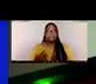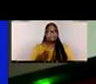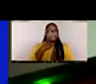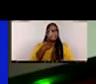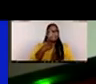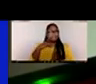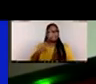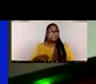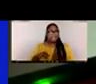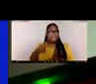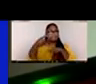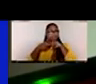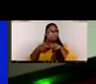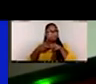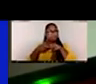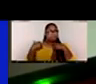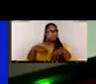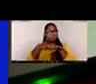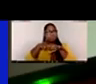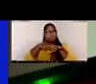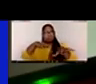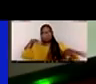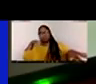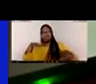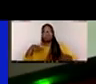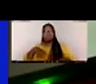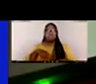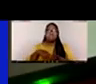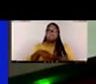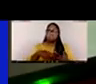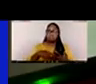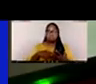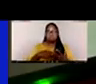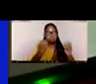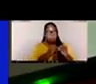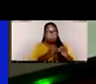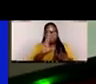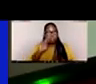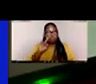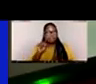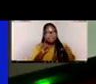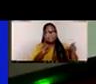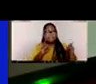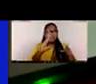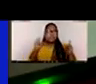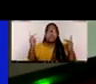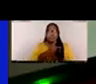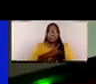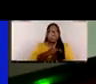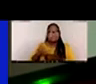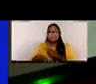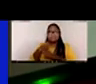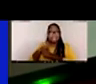the immense amount of traffic. The impact of several hundred more units using the circle for their own vehicles, for services, for deliveries, I